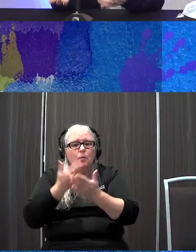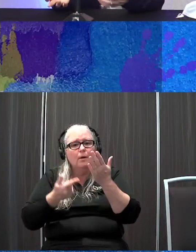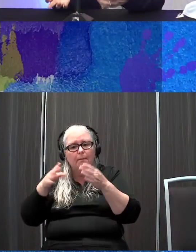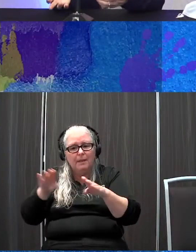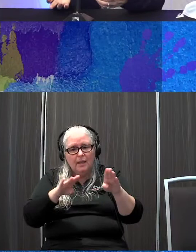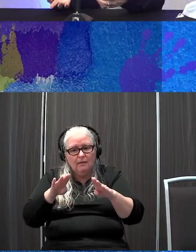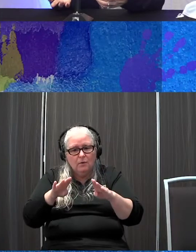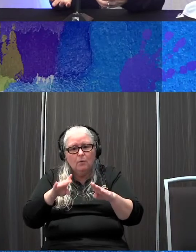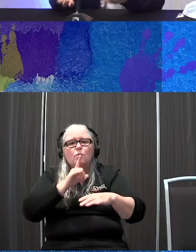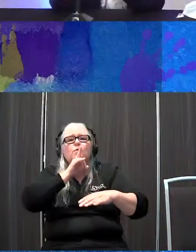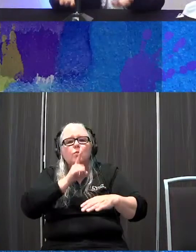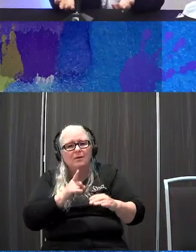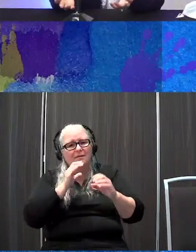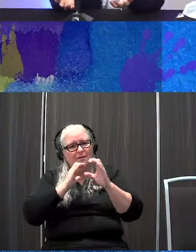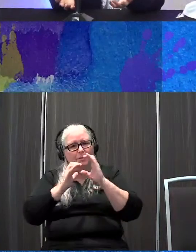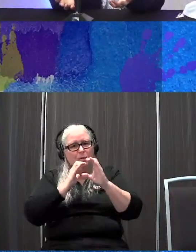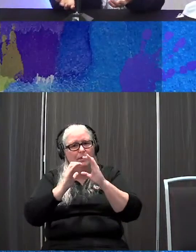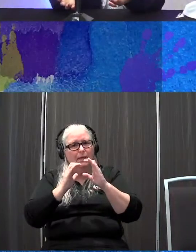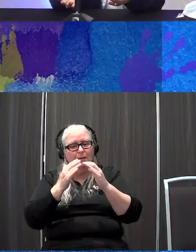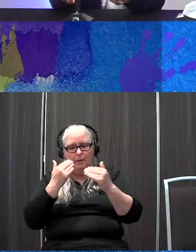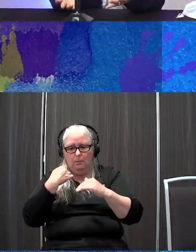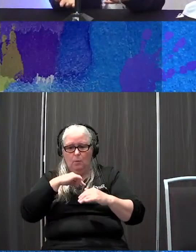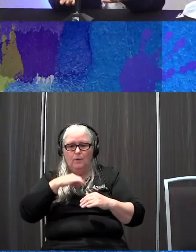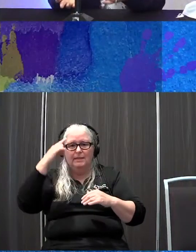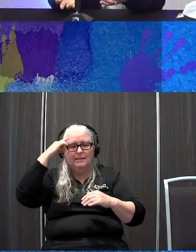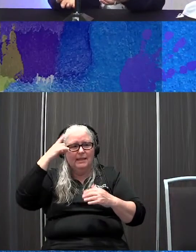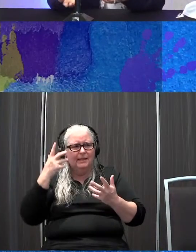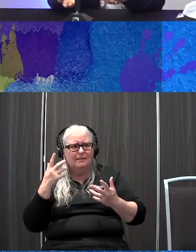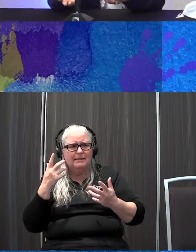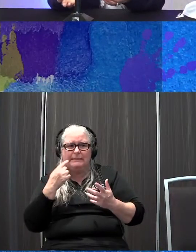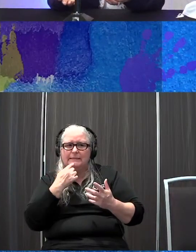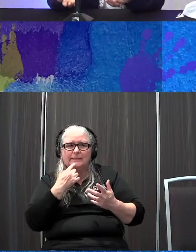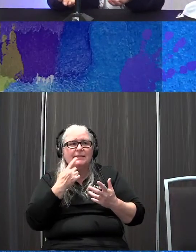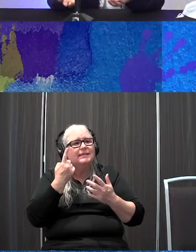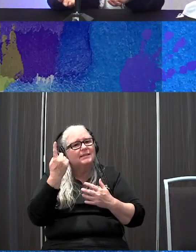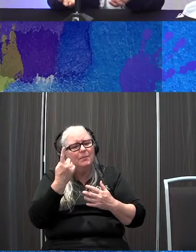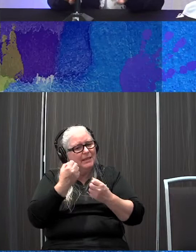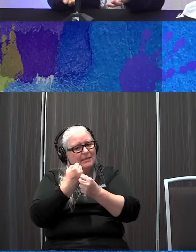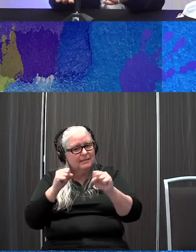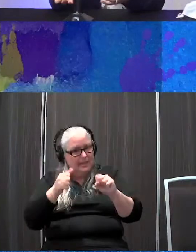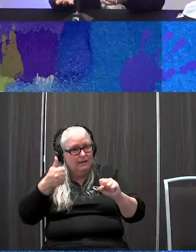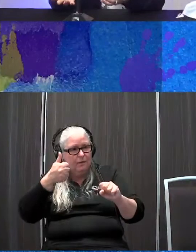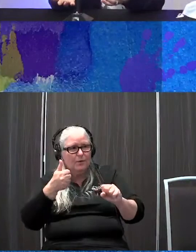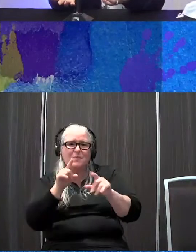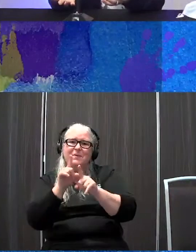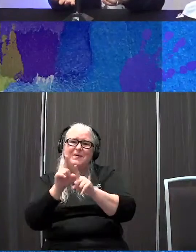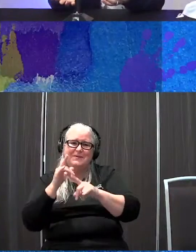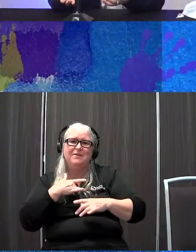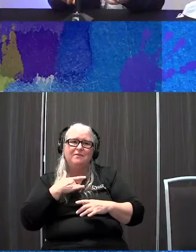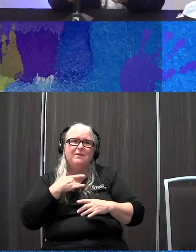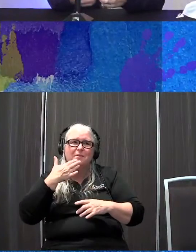really good to me, we might say to ourselves, is there something safer that would also feel really good? That's something we can